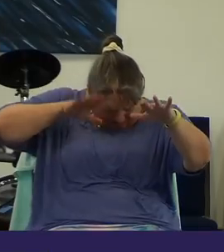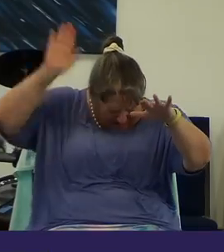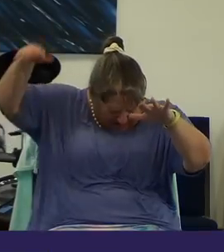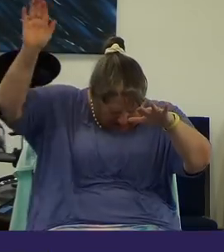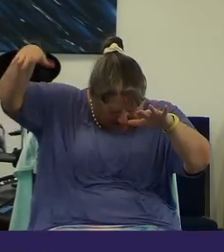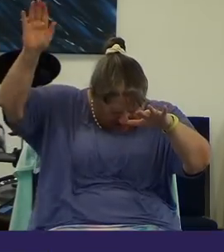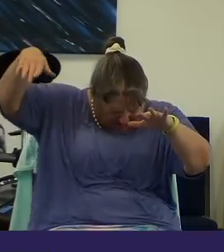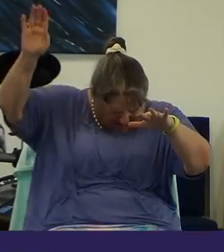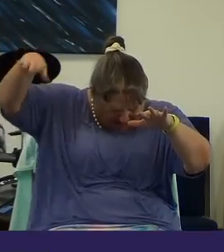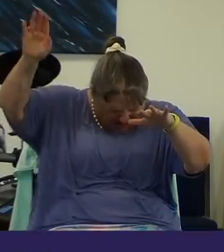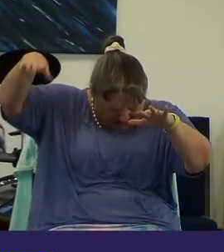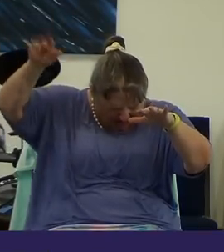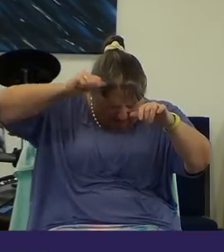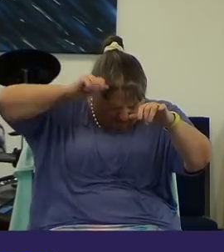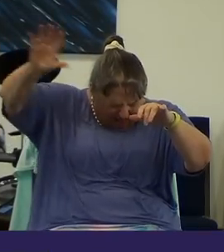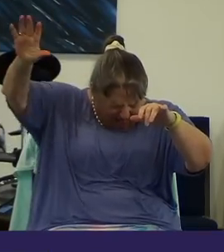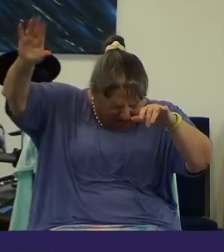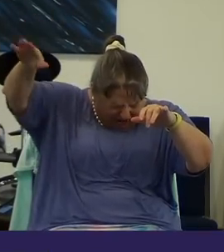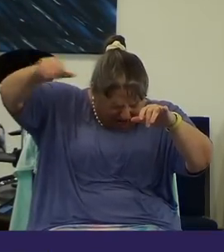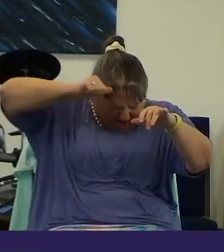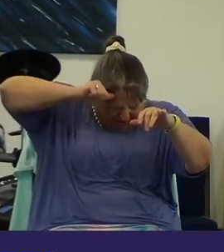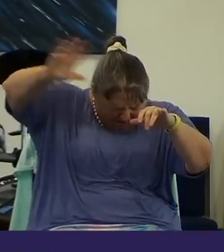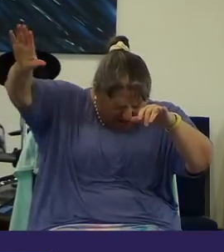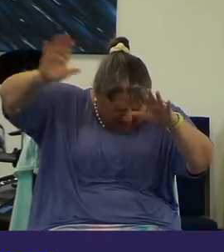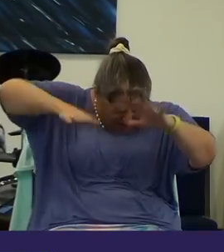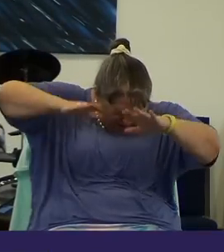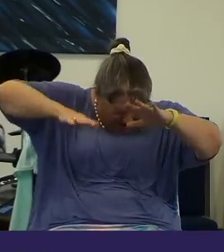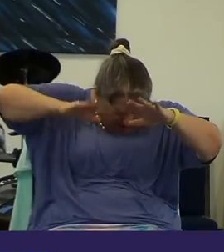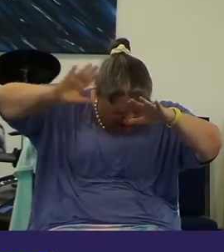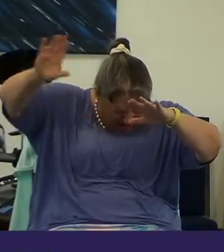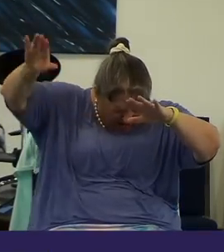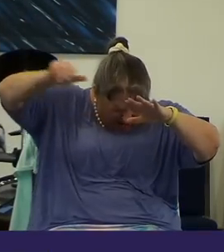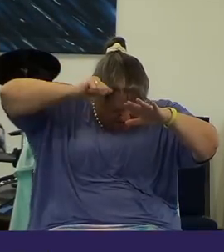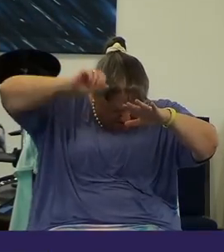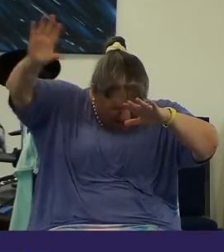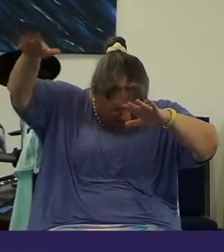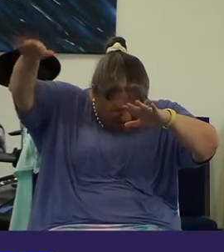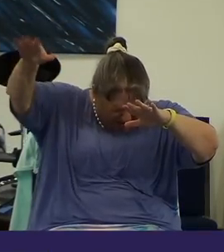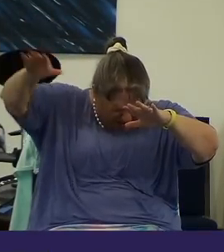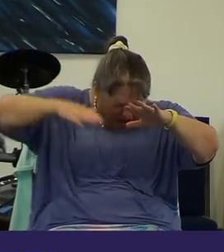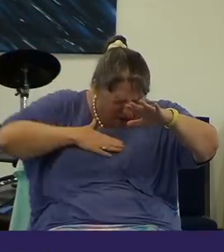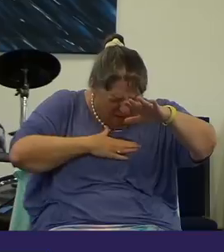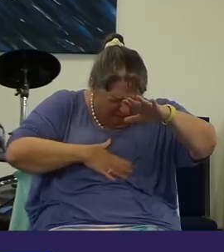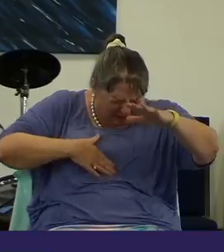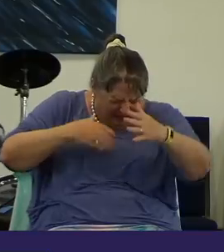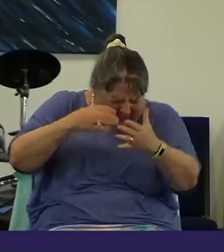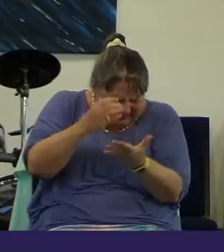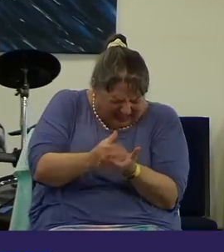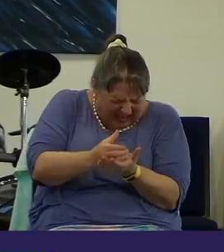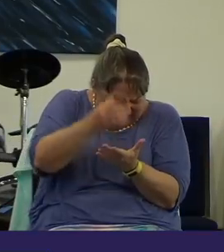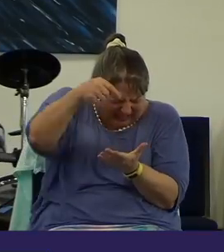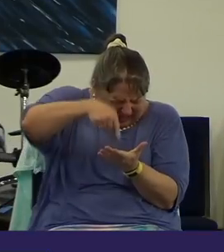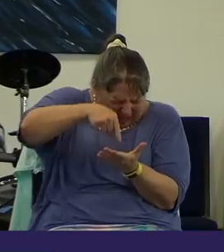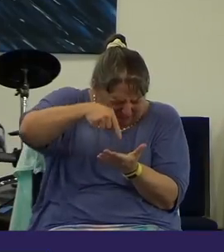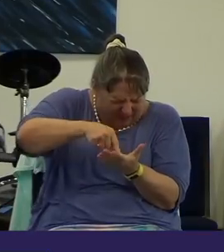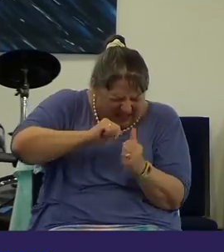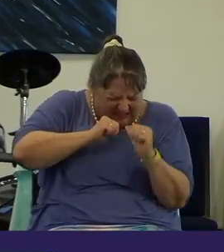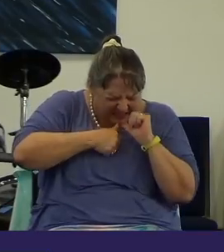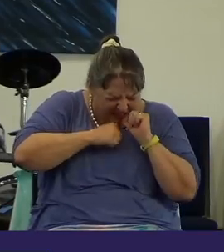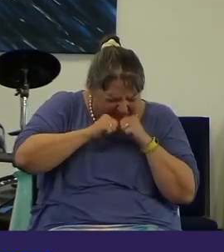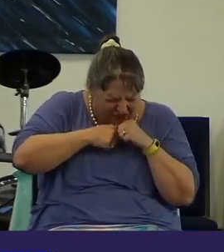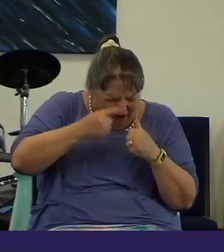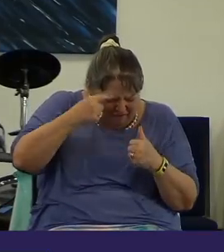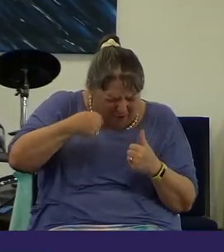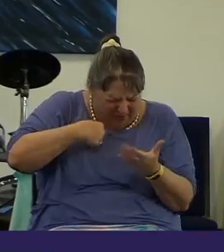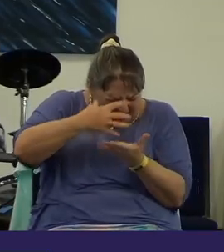to God. He cried out to his Father. And he said, oh God, please take this cup of suffering away from